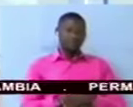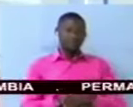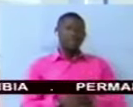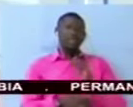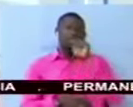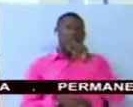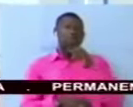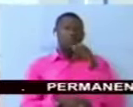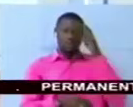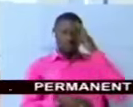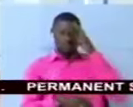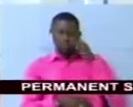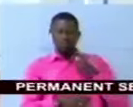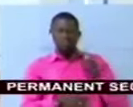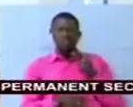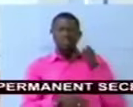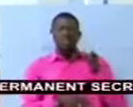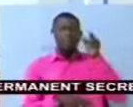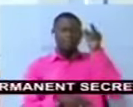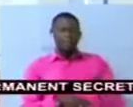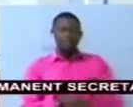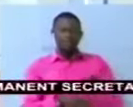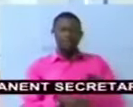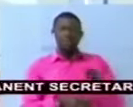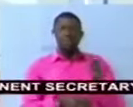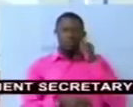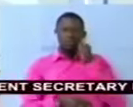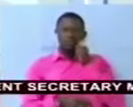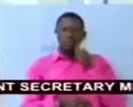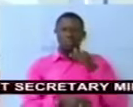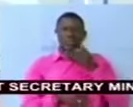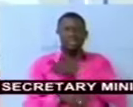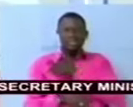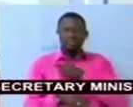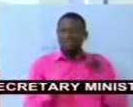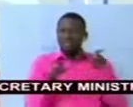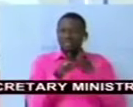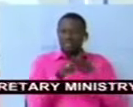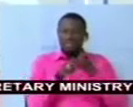same street with you, and he also worked for the drug squad.